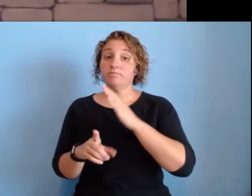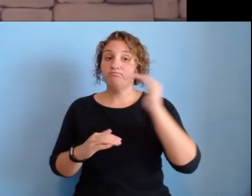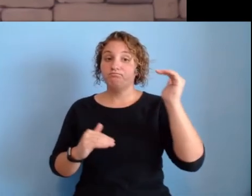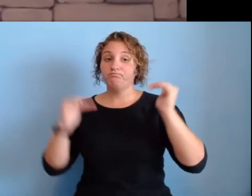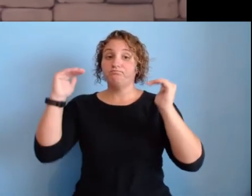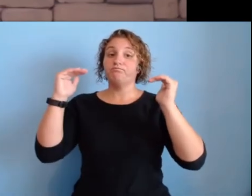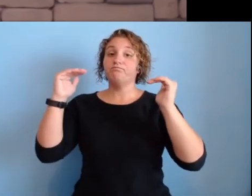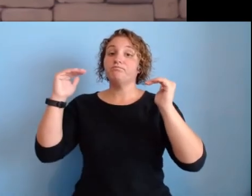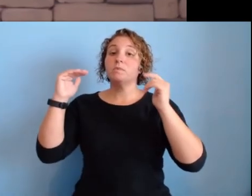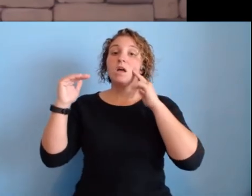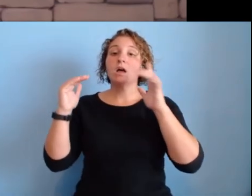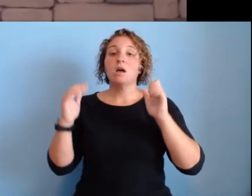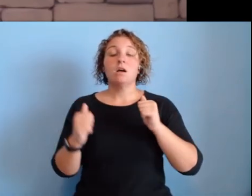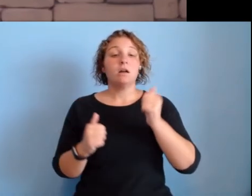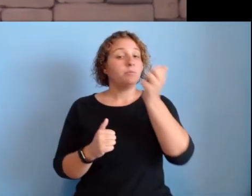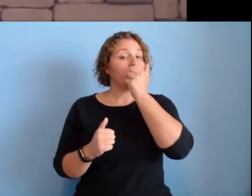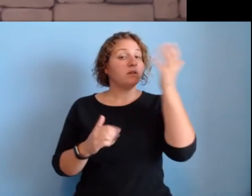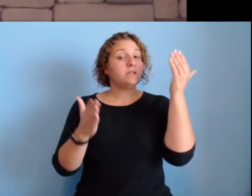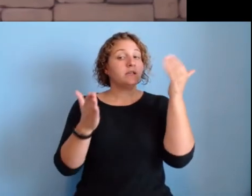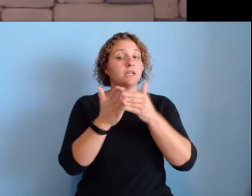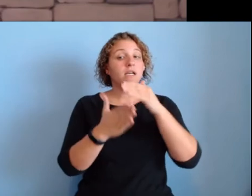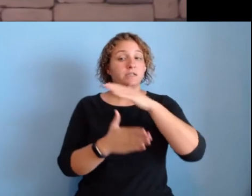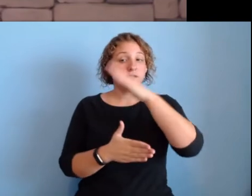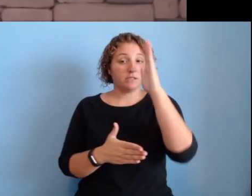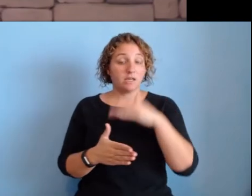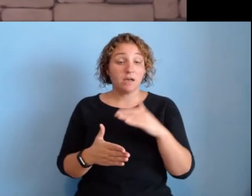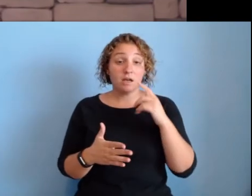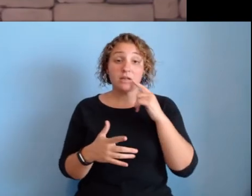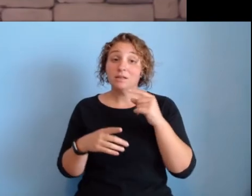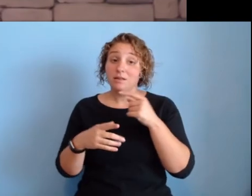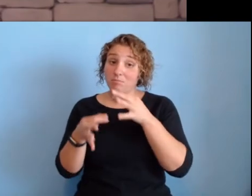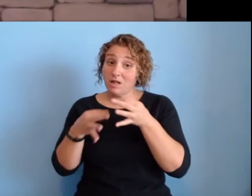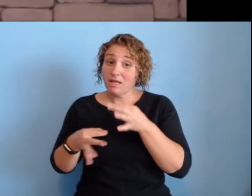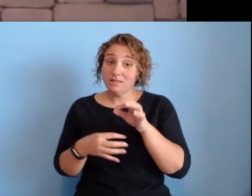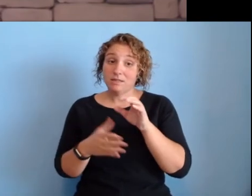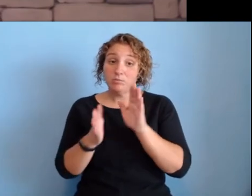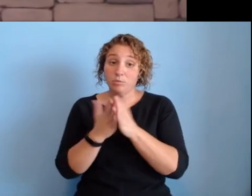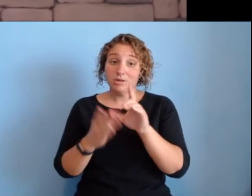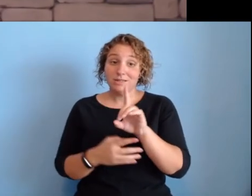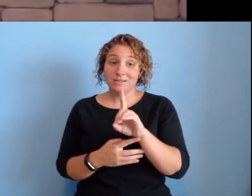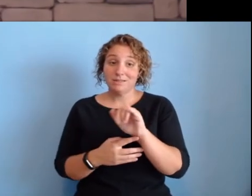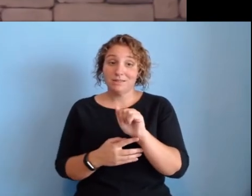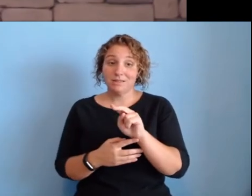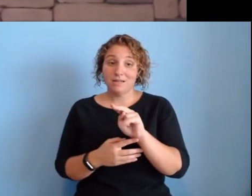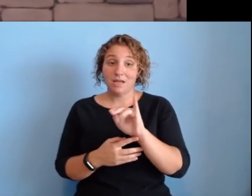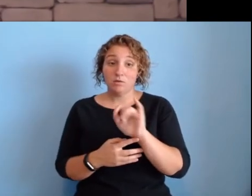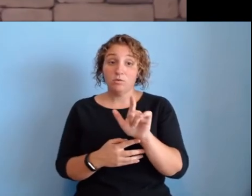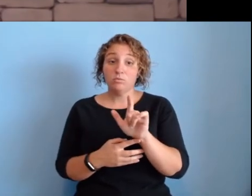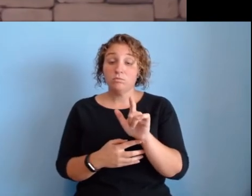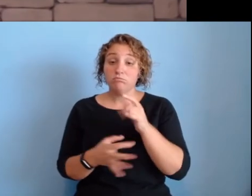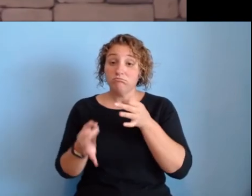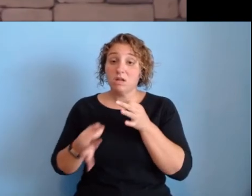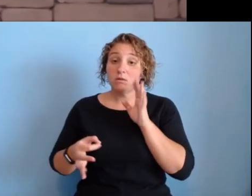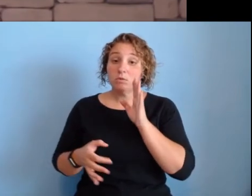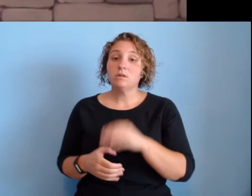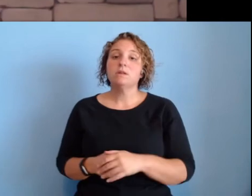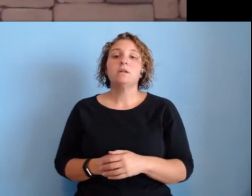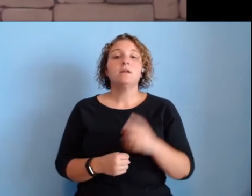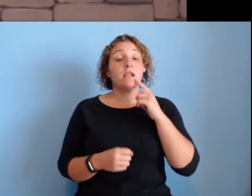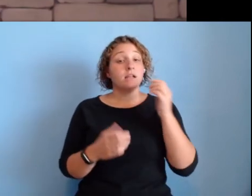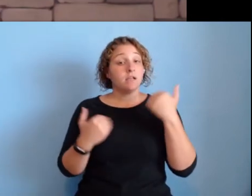opened his mouth and blasphemy against God to blaspheme his name and his tabernacle and them that dwell in heaven. And it was given unto him to make war with the